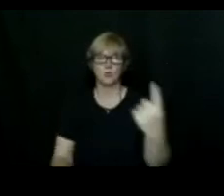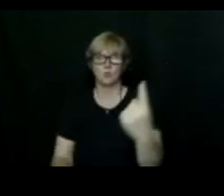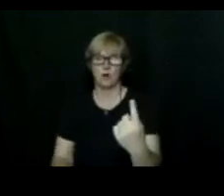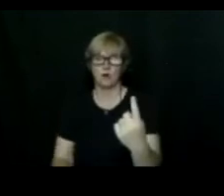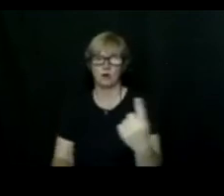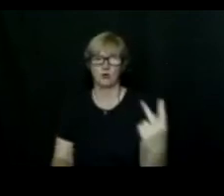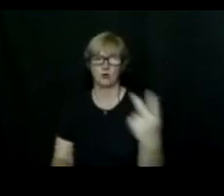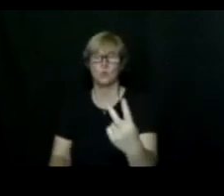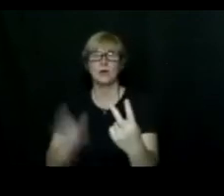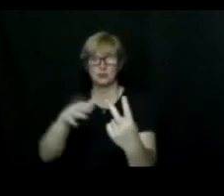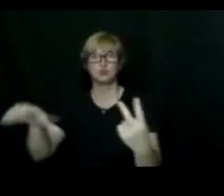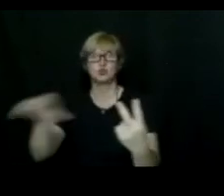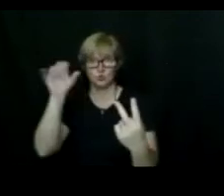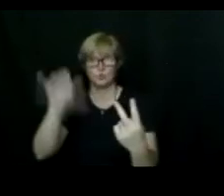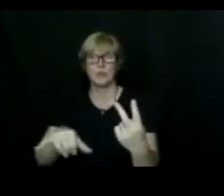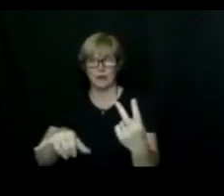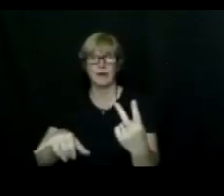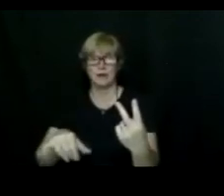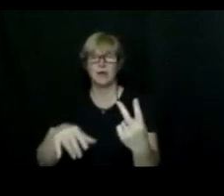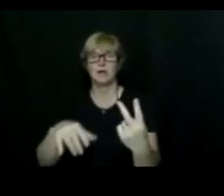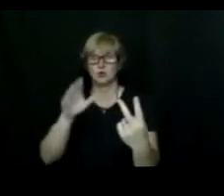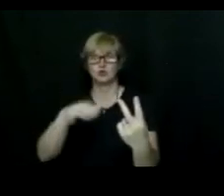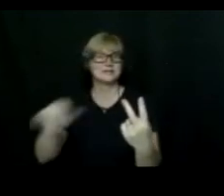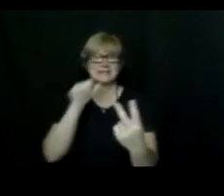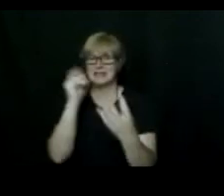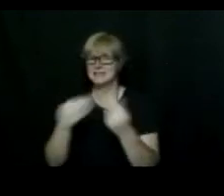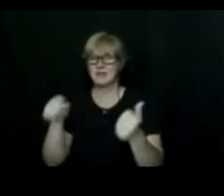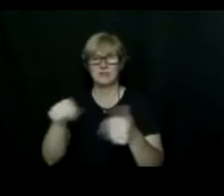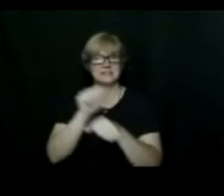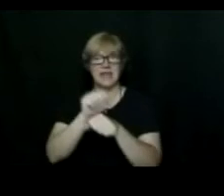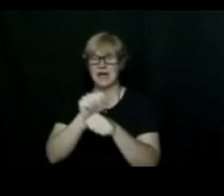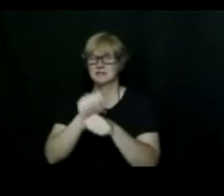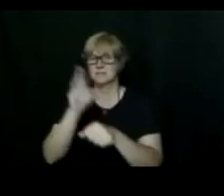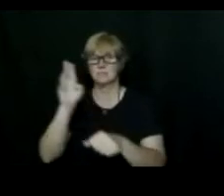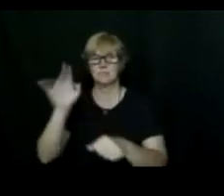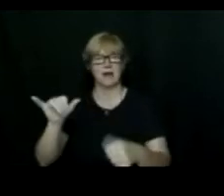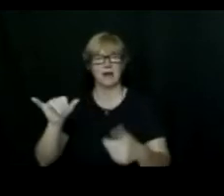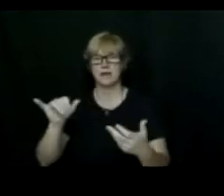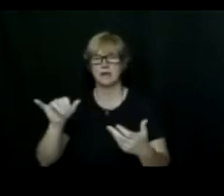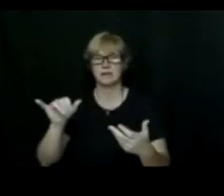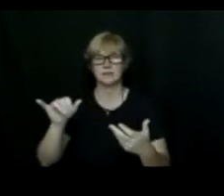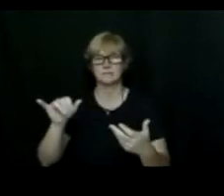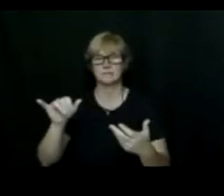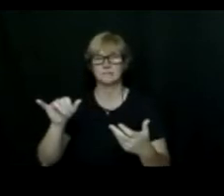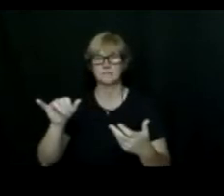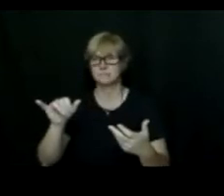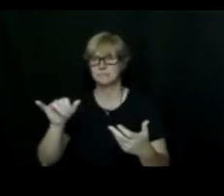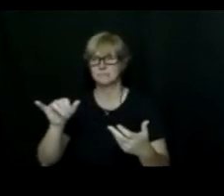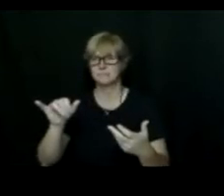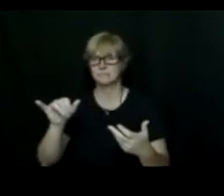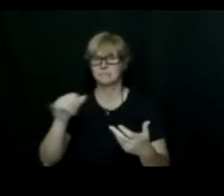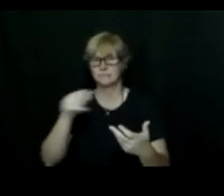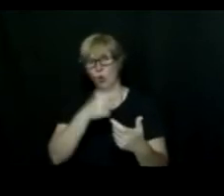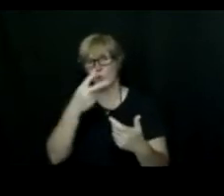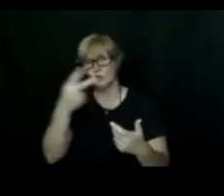did do that. So children did not solve this task by going. But when I told them to show me